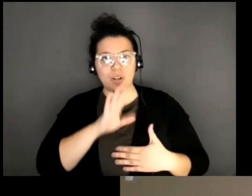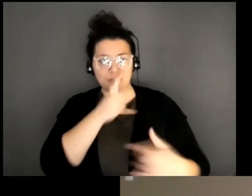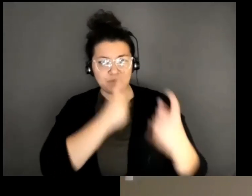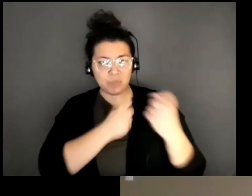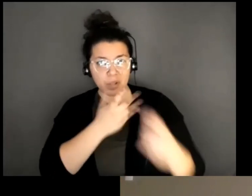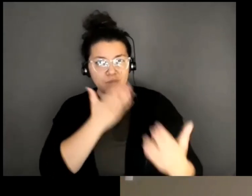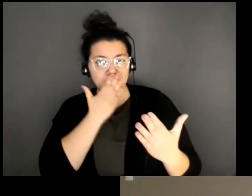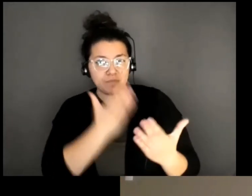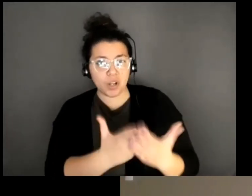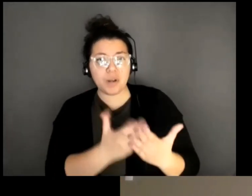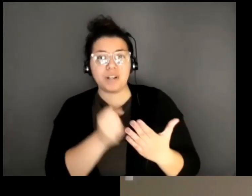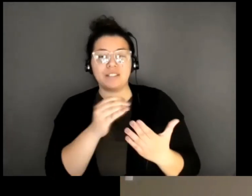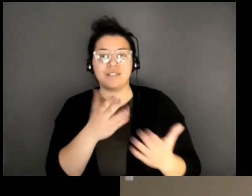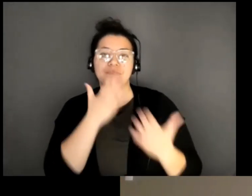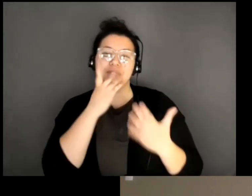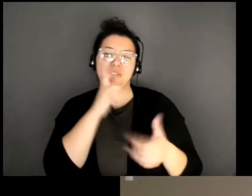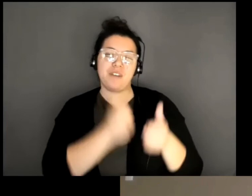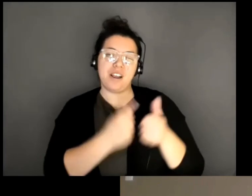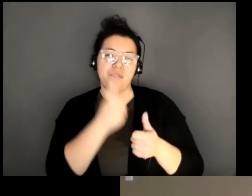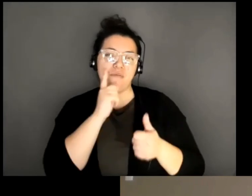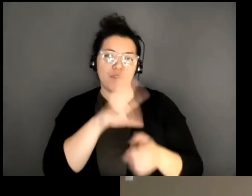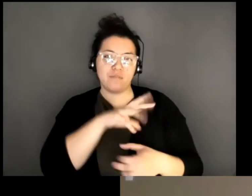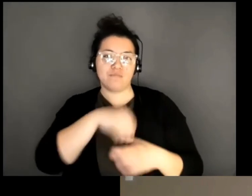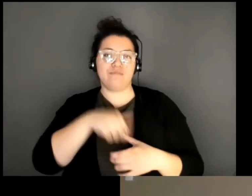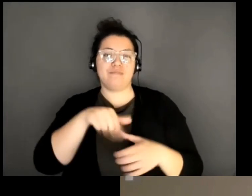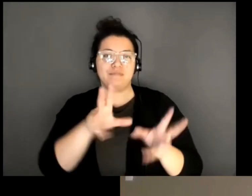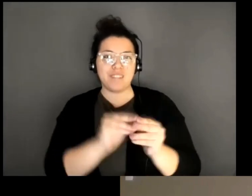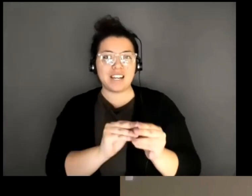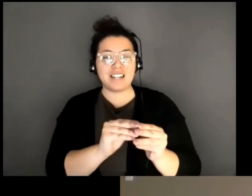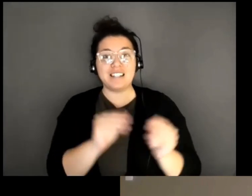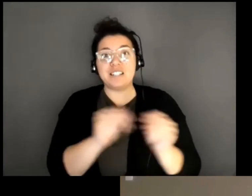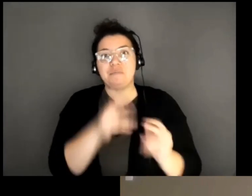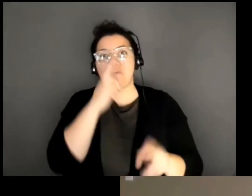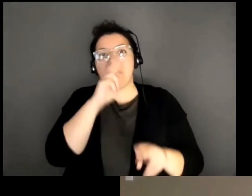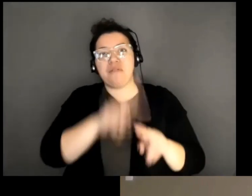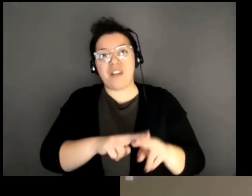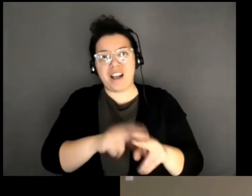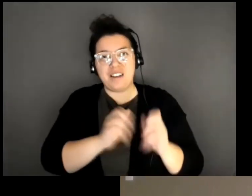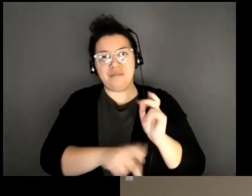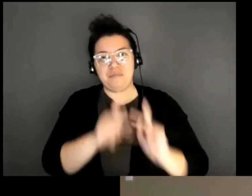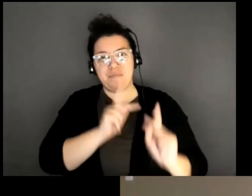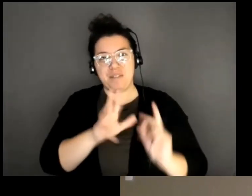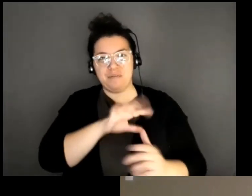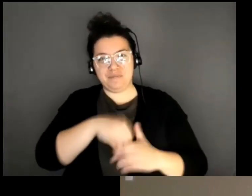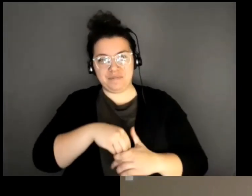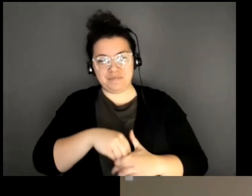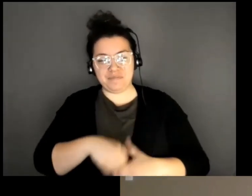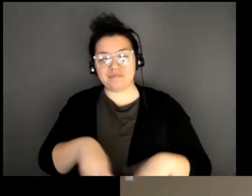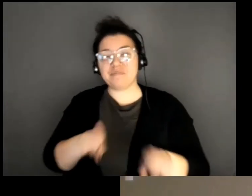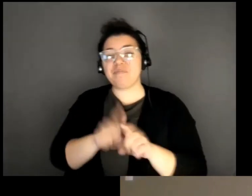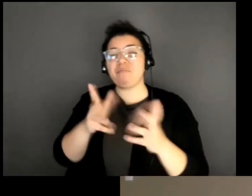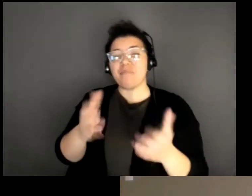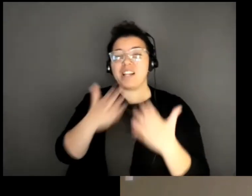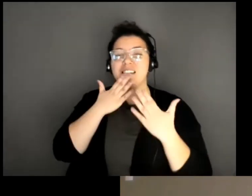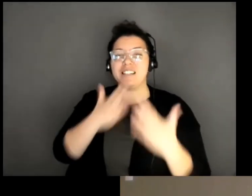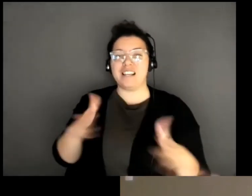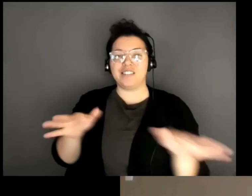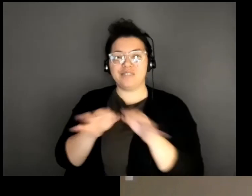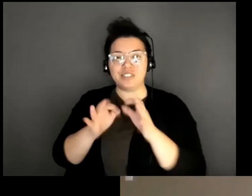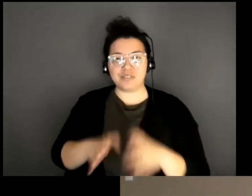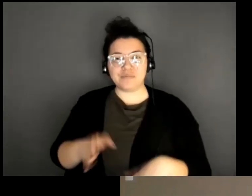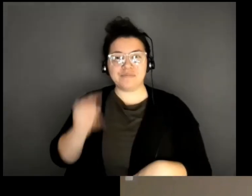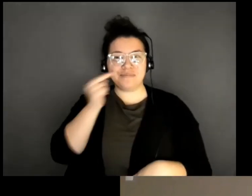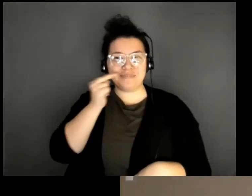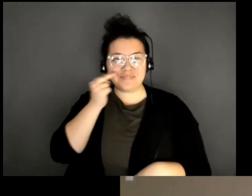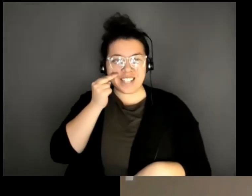thank you to everybody for participating. It makes it a lot more fun. Absolutely. And I also want to do a special thank you to Miss Velasquez, who I